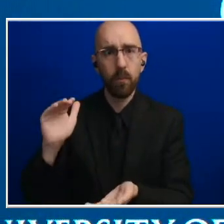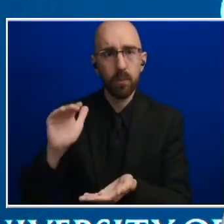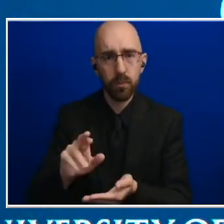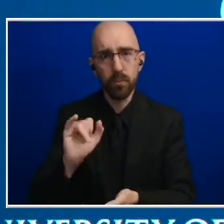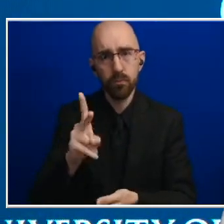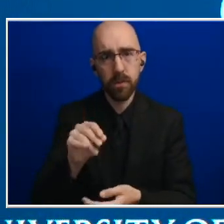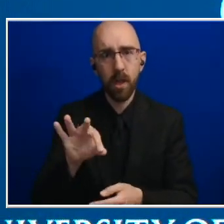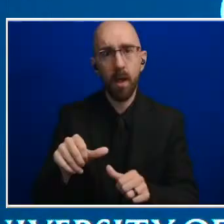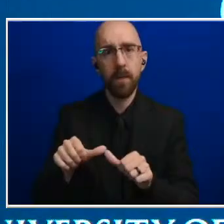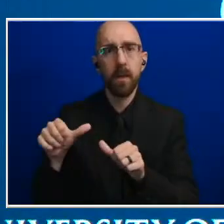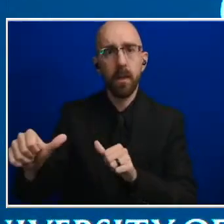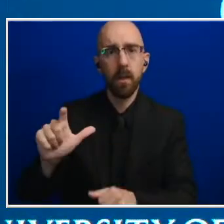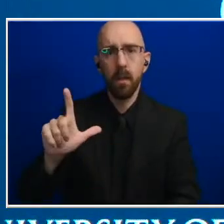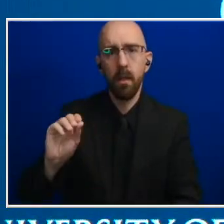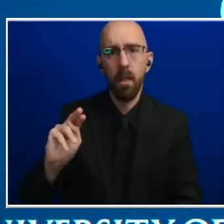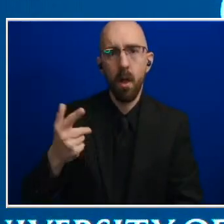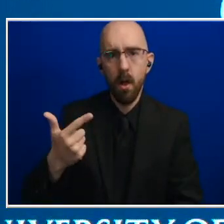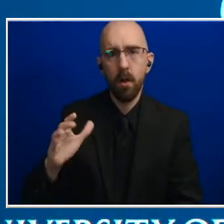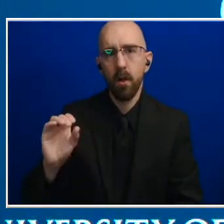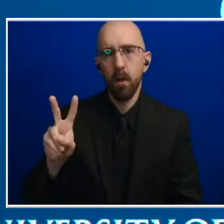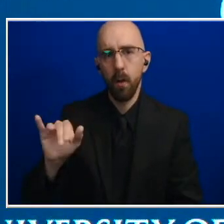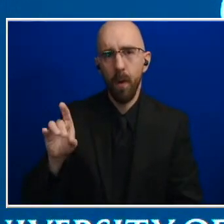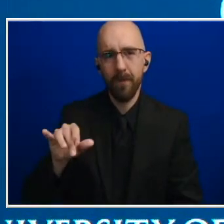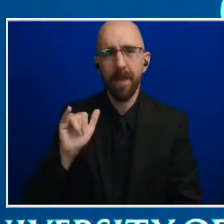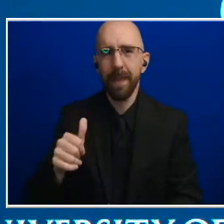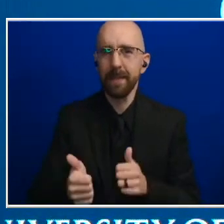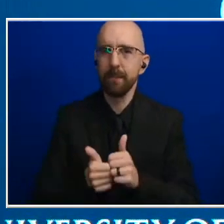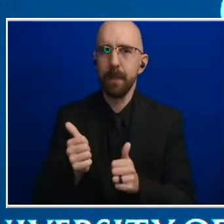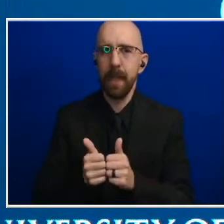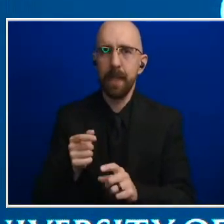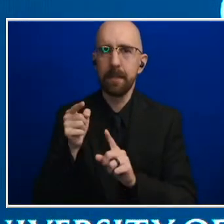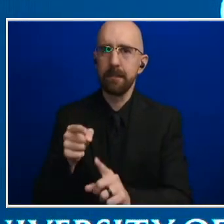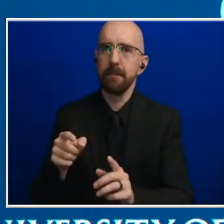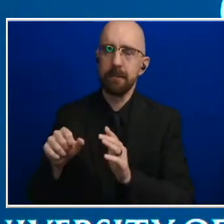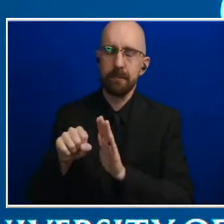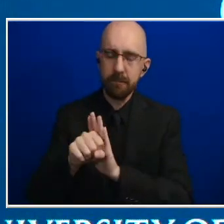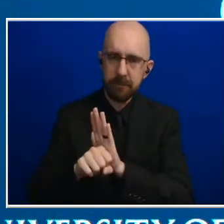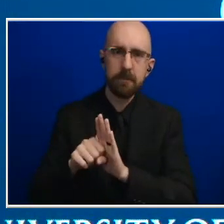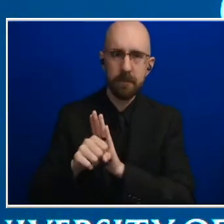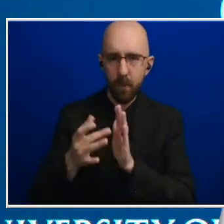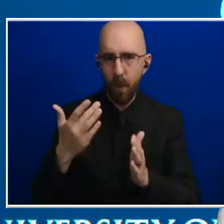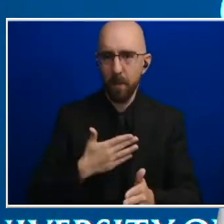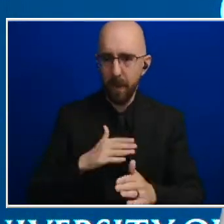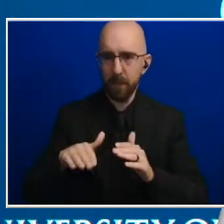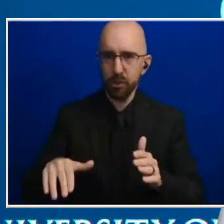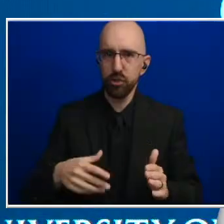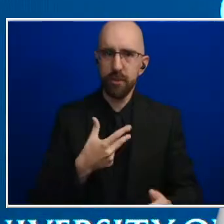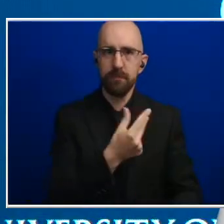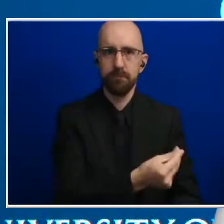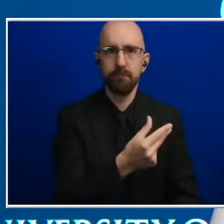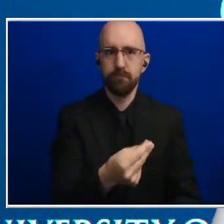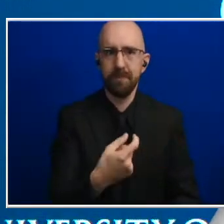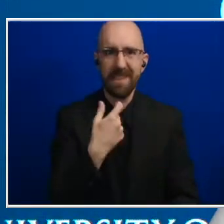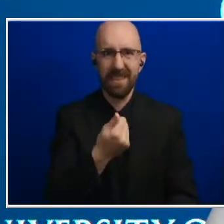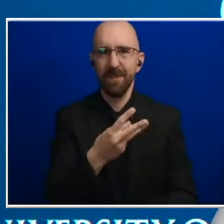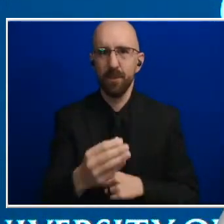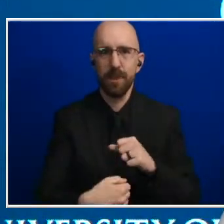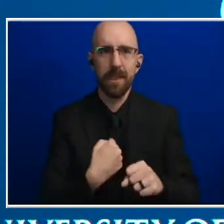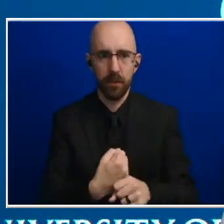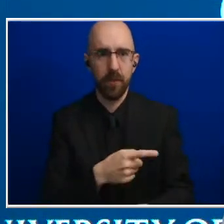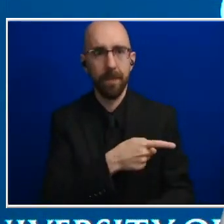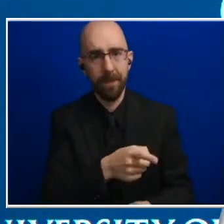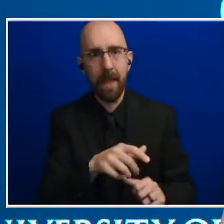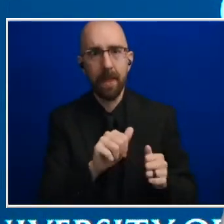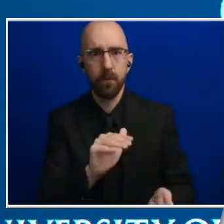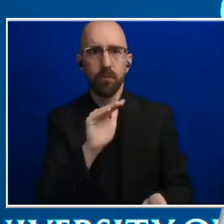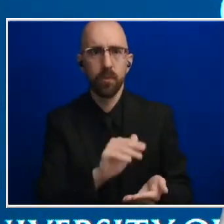And so that's really more the main impetus why I have given my children the vaccine the last couple of years, so that they can reduce their risk of long